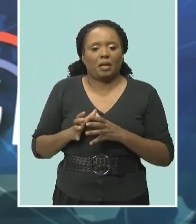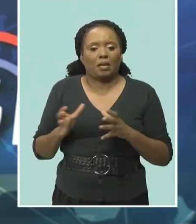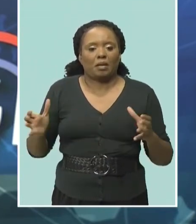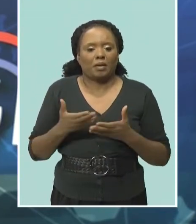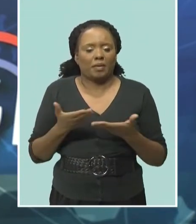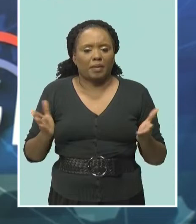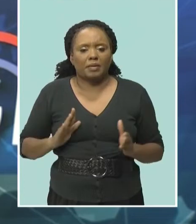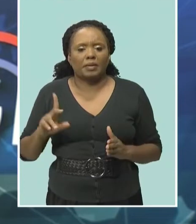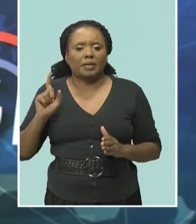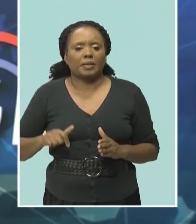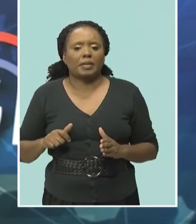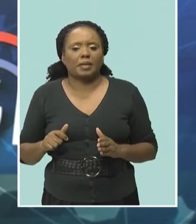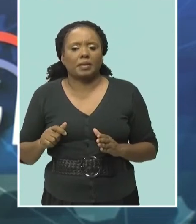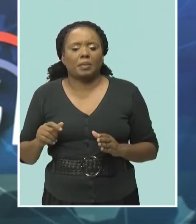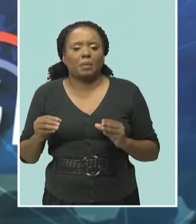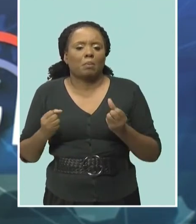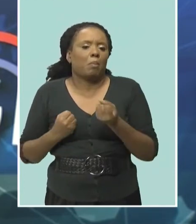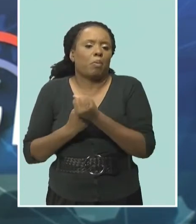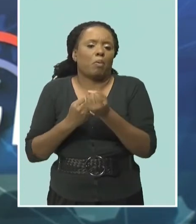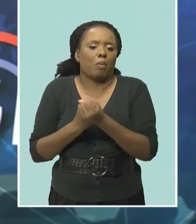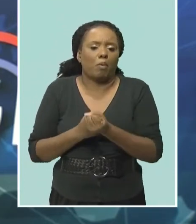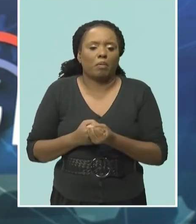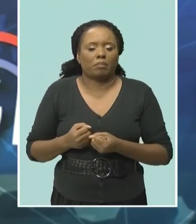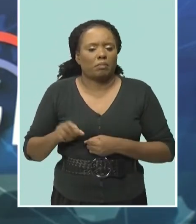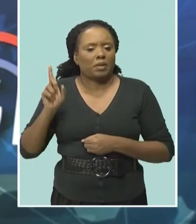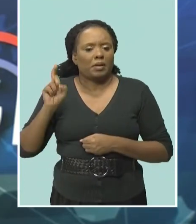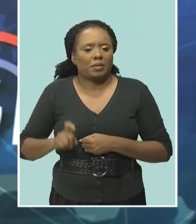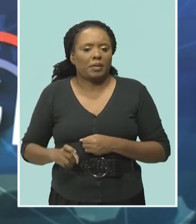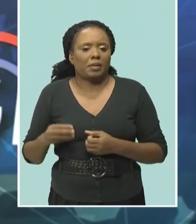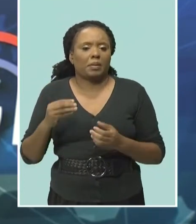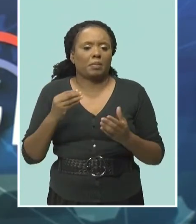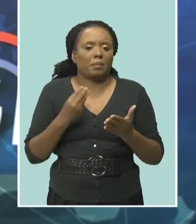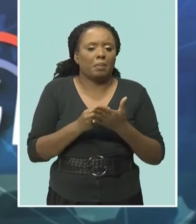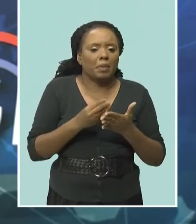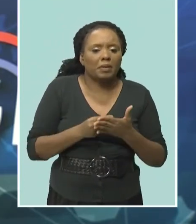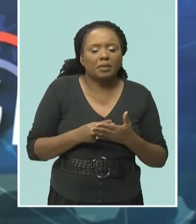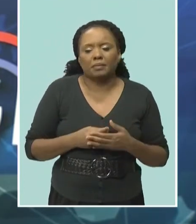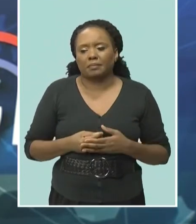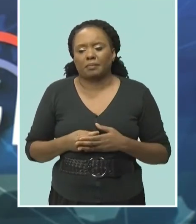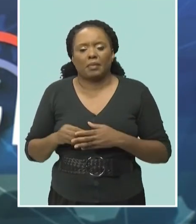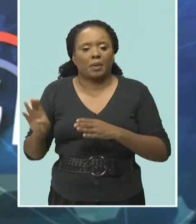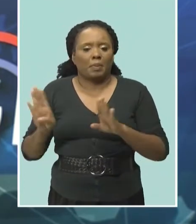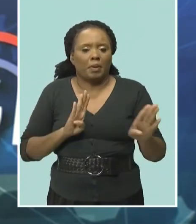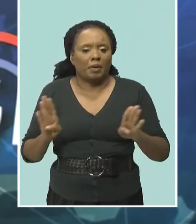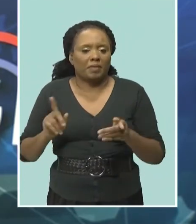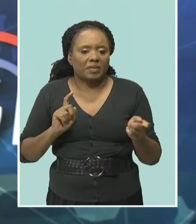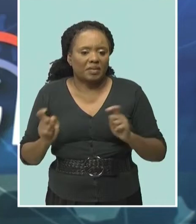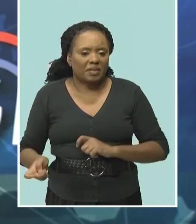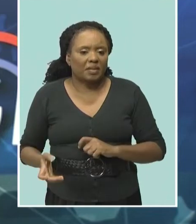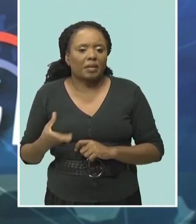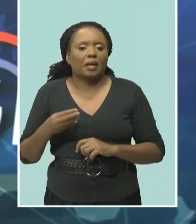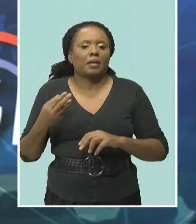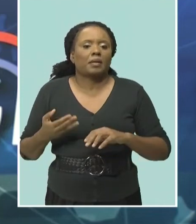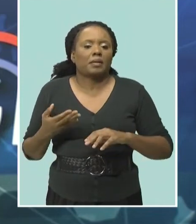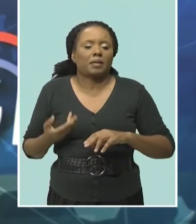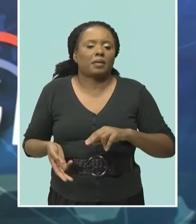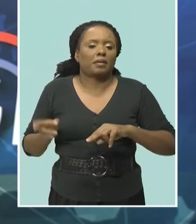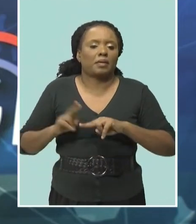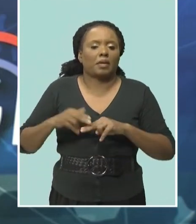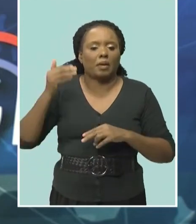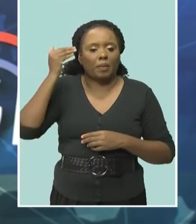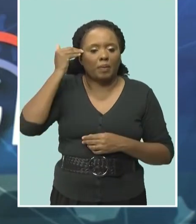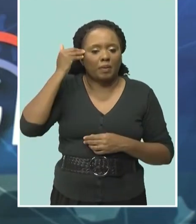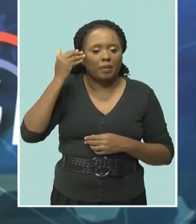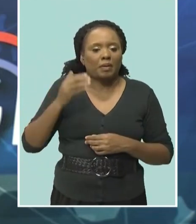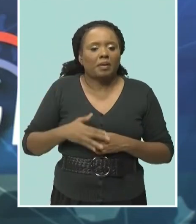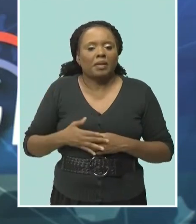and he contends the solutions include injecting more money, encouraging behavioral change, and increasing awareness. He gave an example to